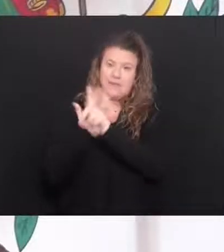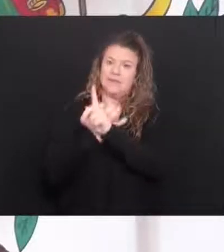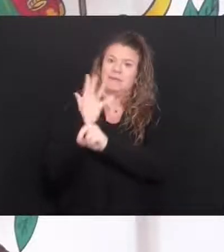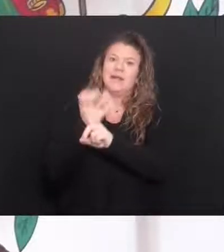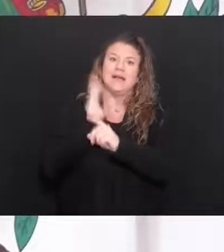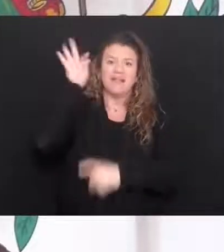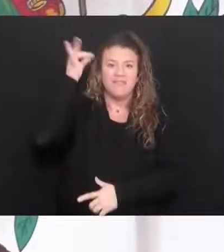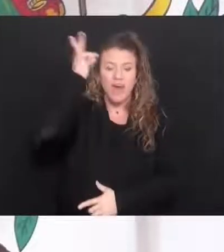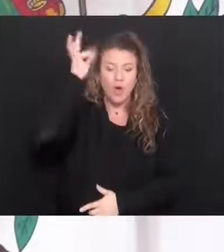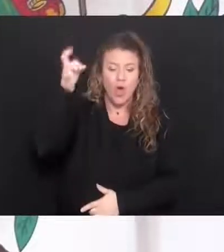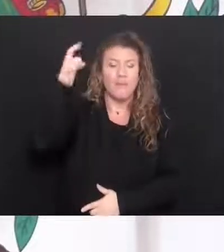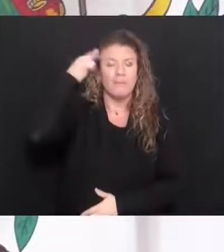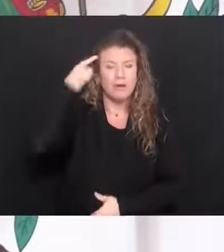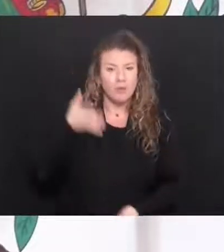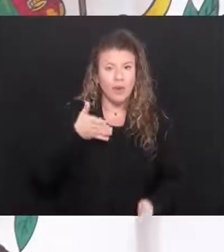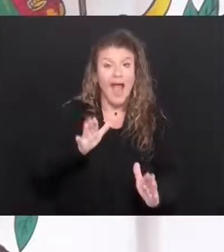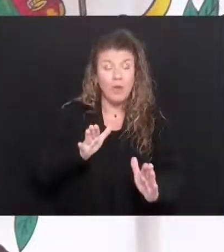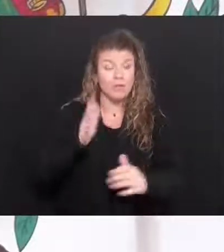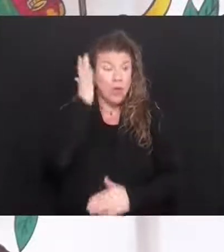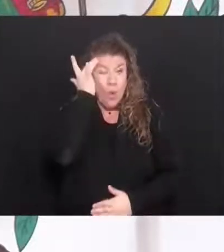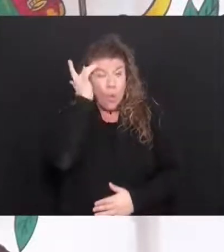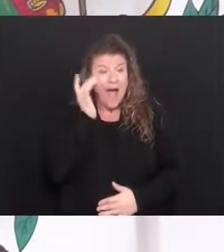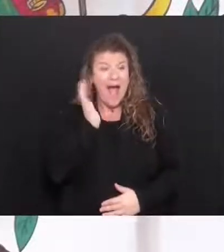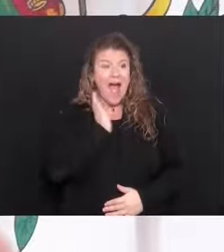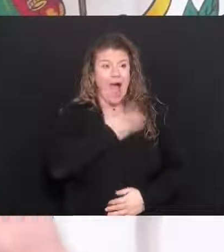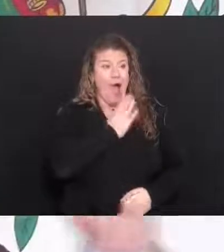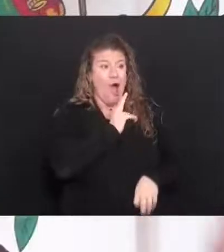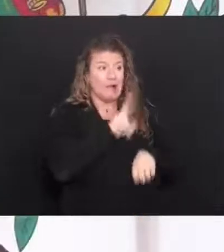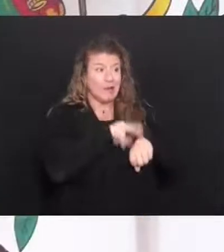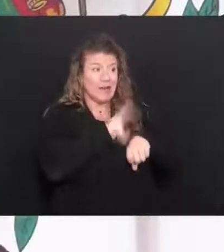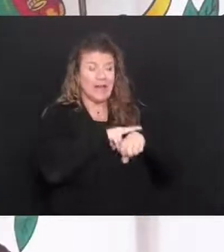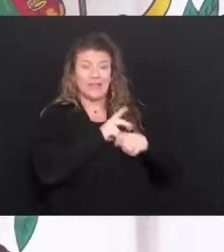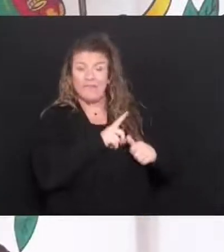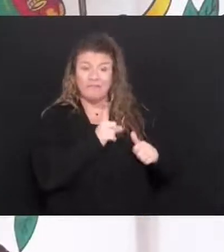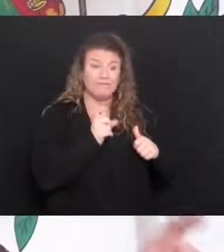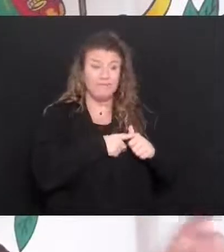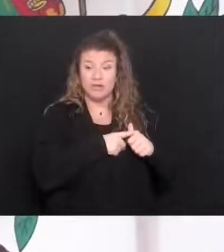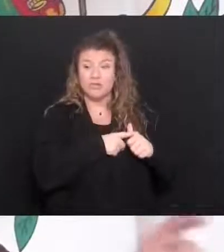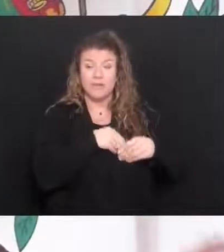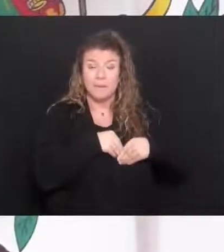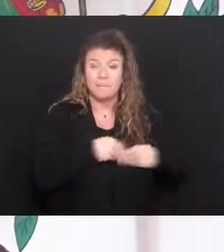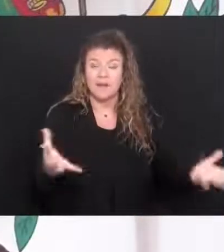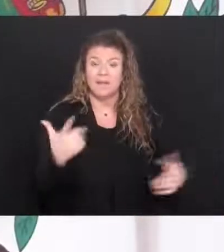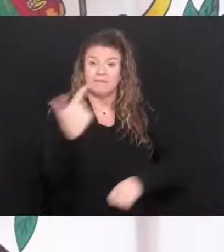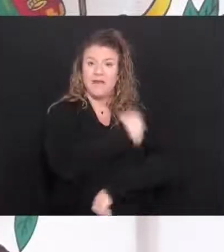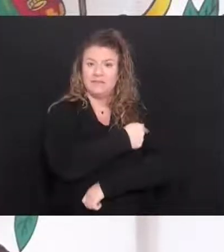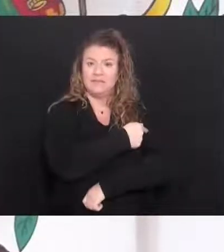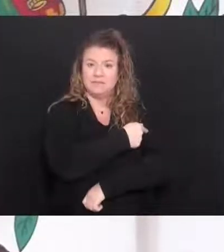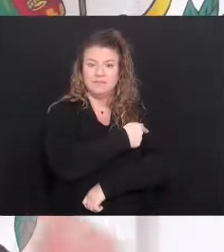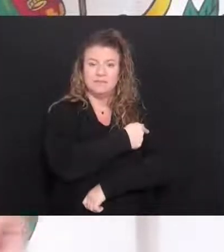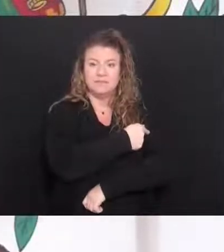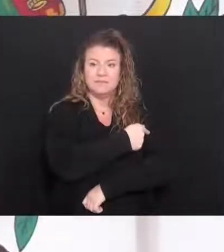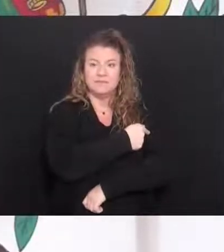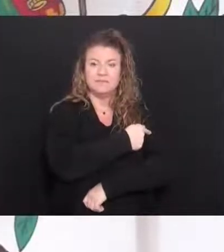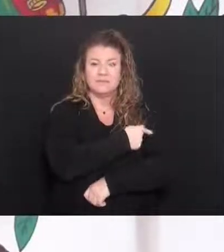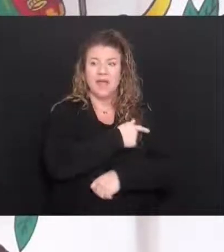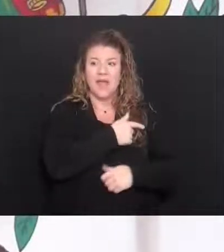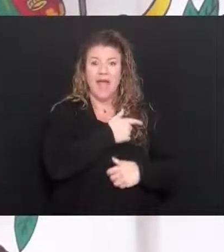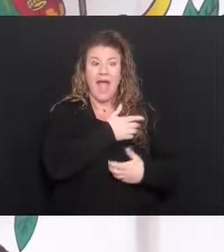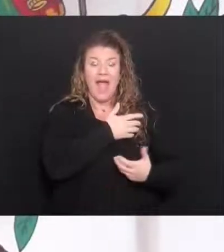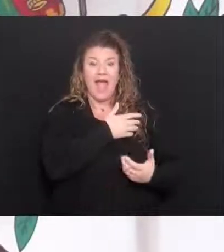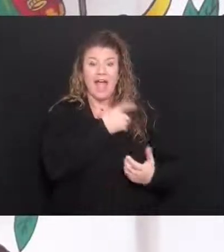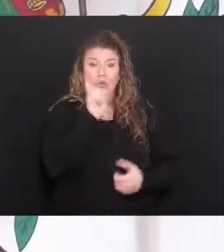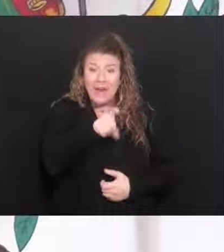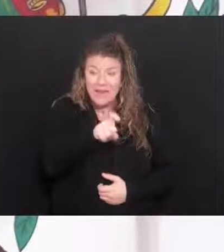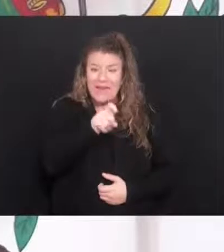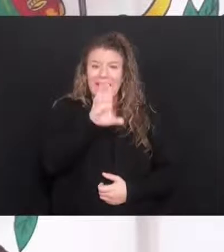government to move, because we were the first in the nation in getting the vaccines in people's arms, and people needed those